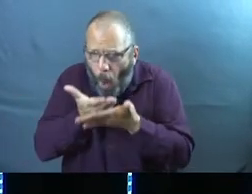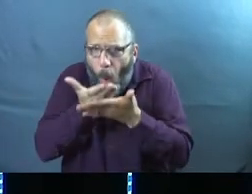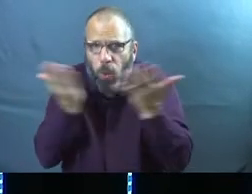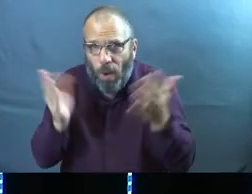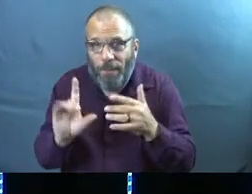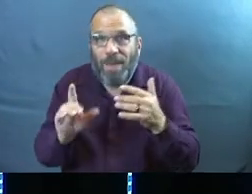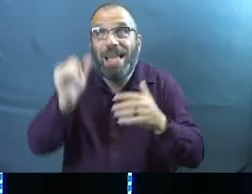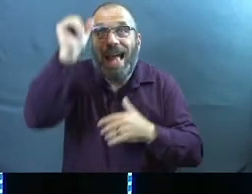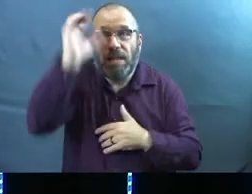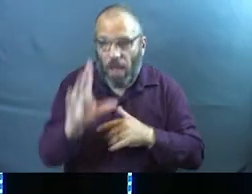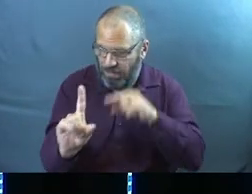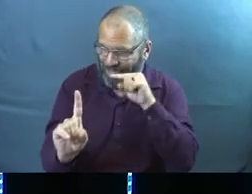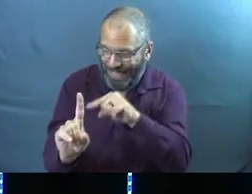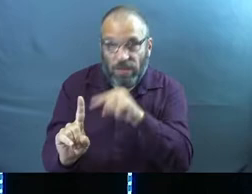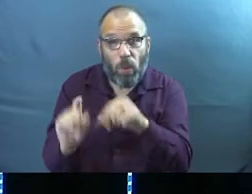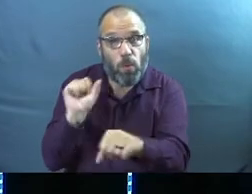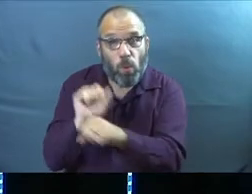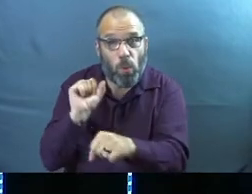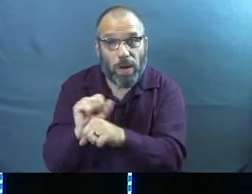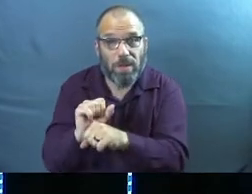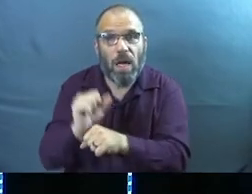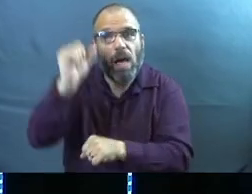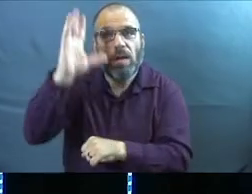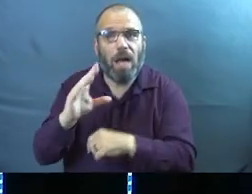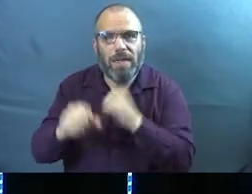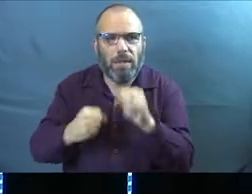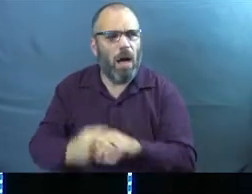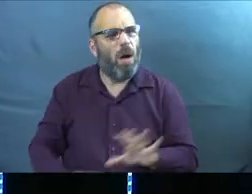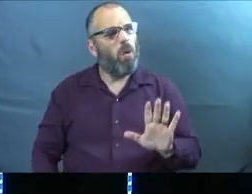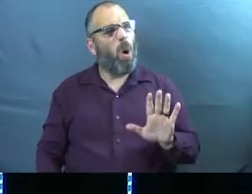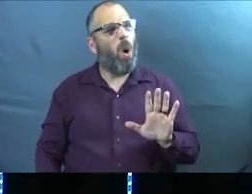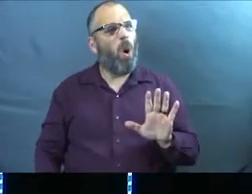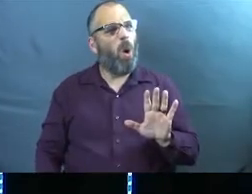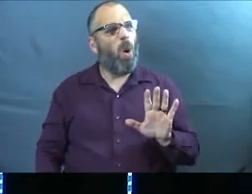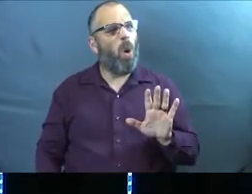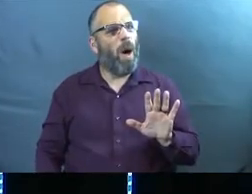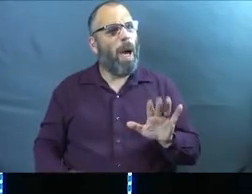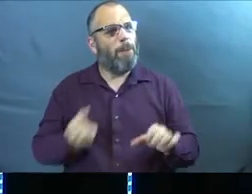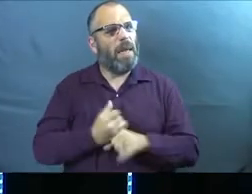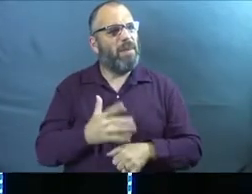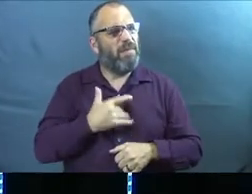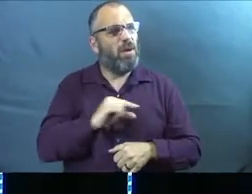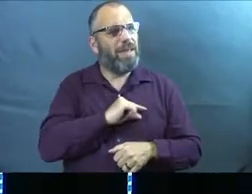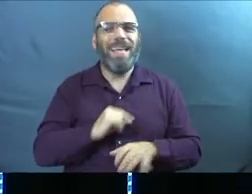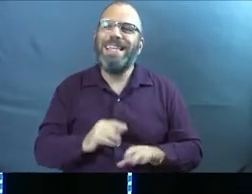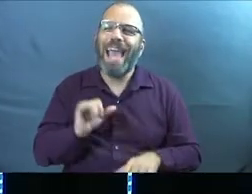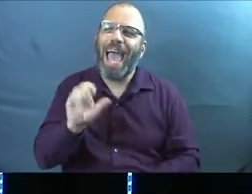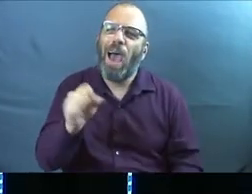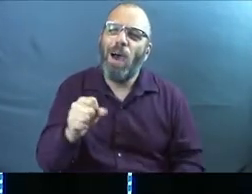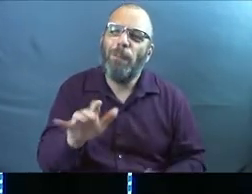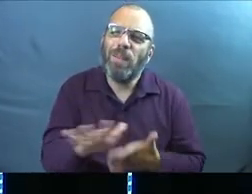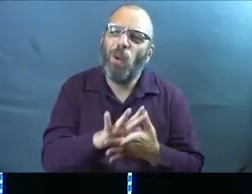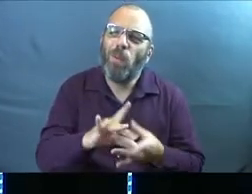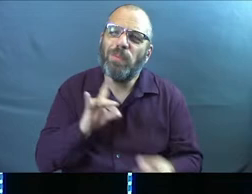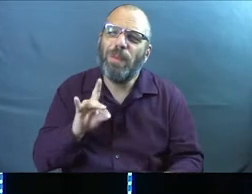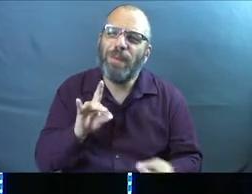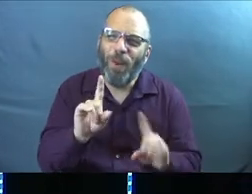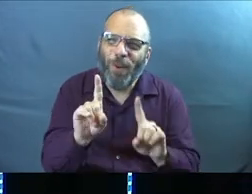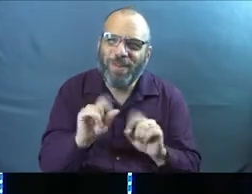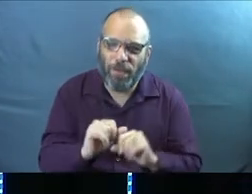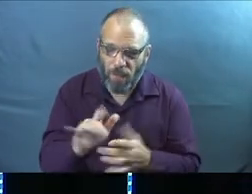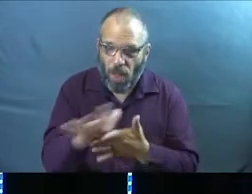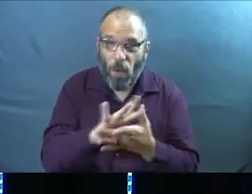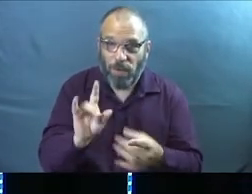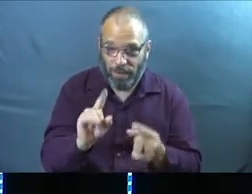That's the way godly sorrow actually works. You're like, wait a second, but they were trying to make me feel guilty. Yeah, but here's how the Holy Spirit does it.